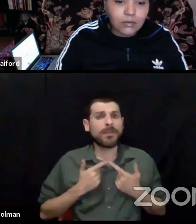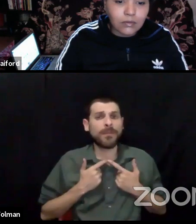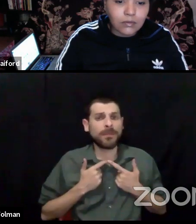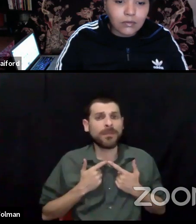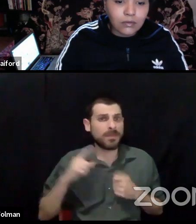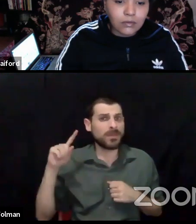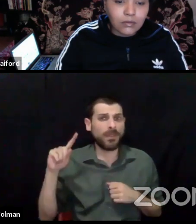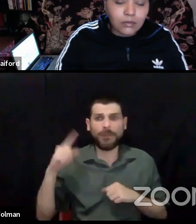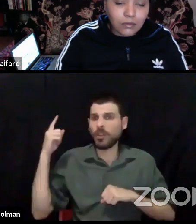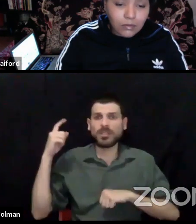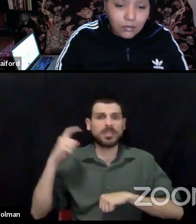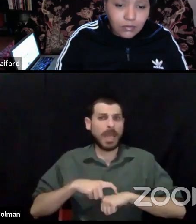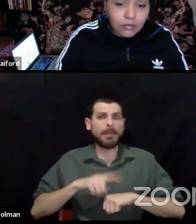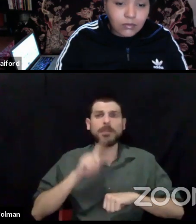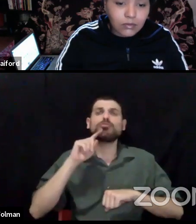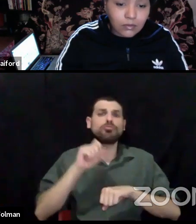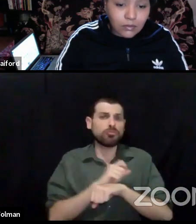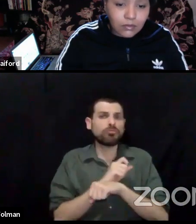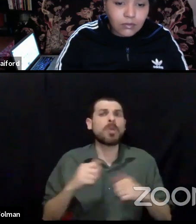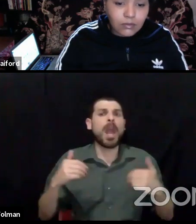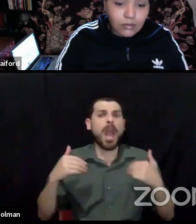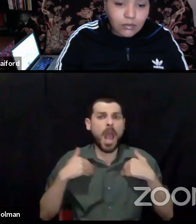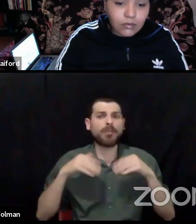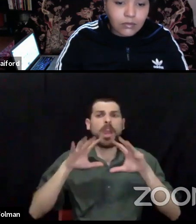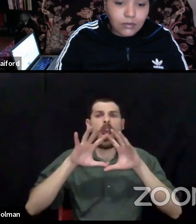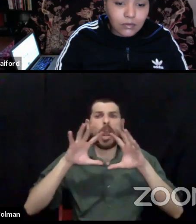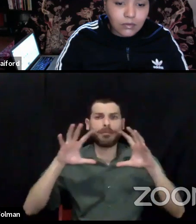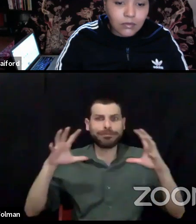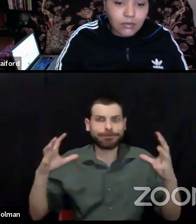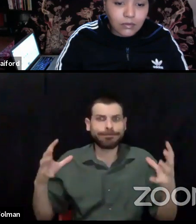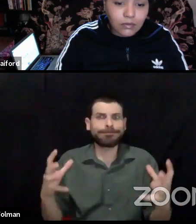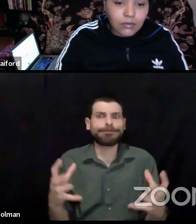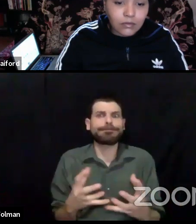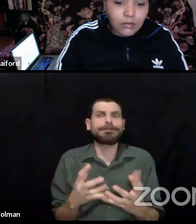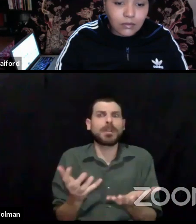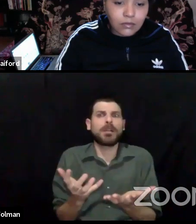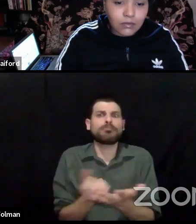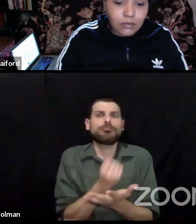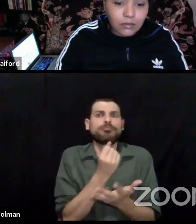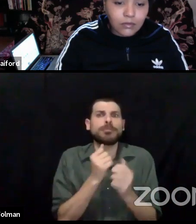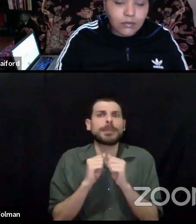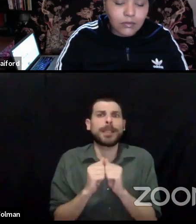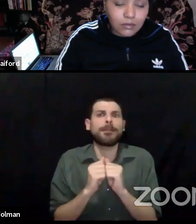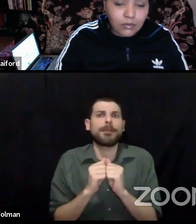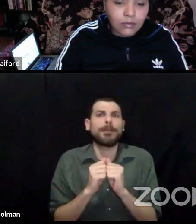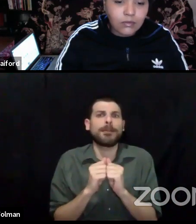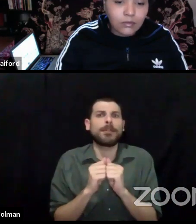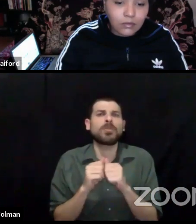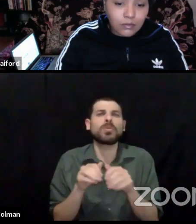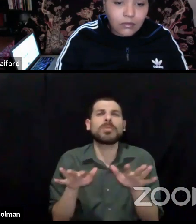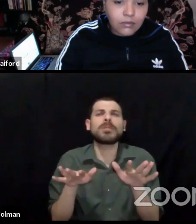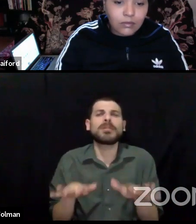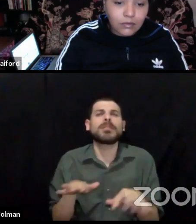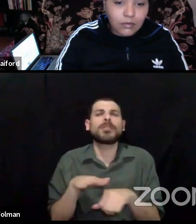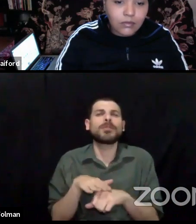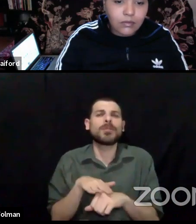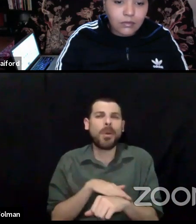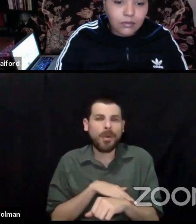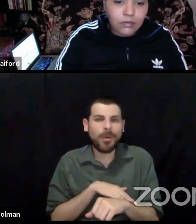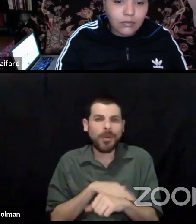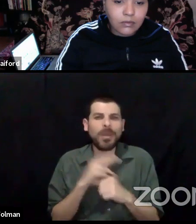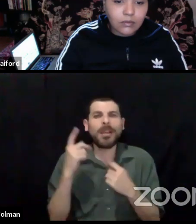unprecedented universal opportunity for us to slow down, to think about